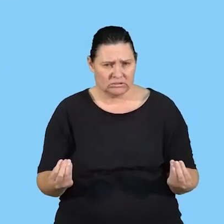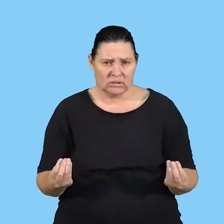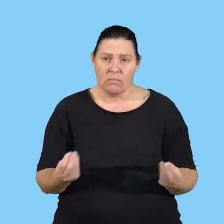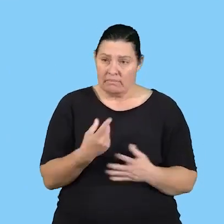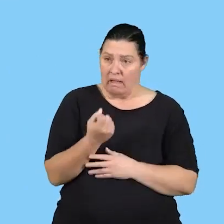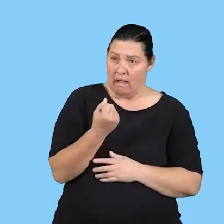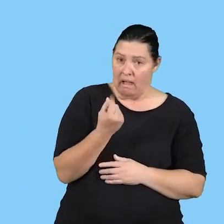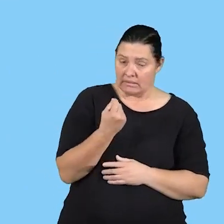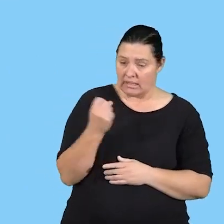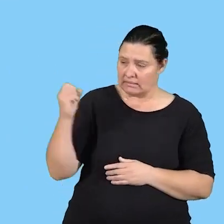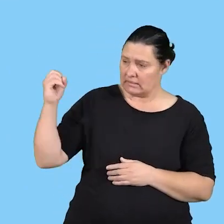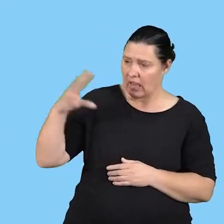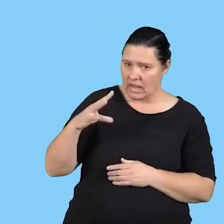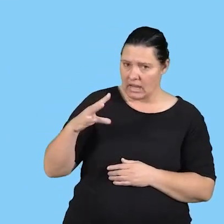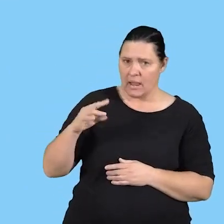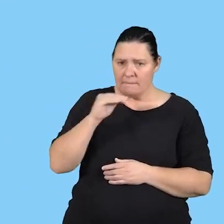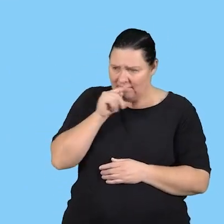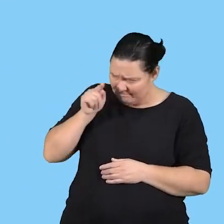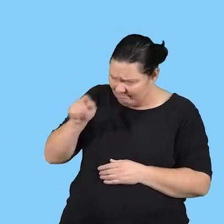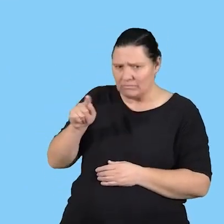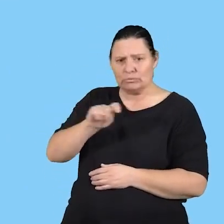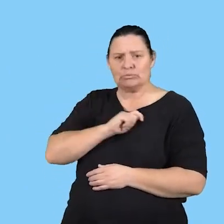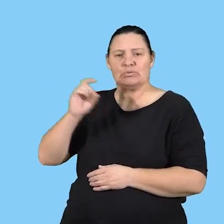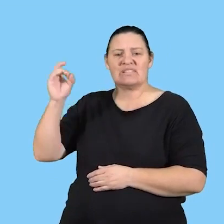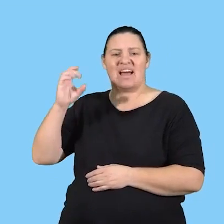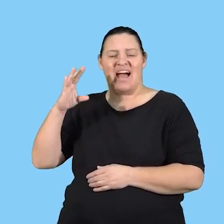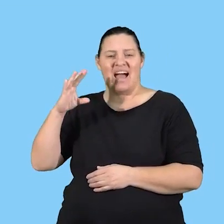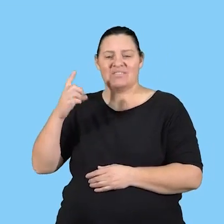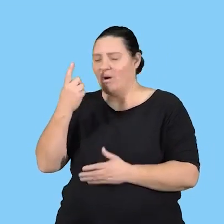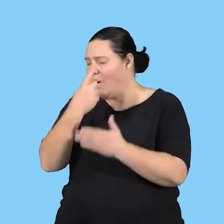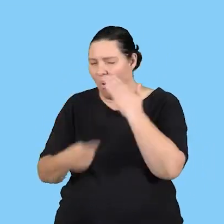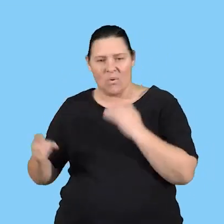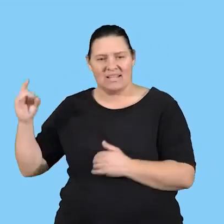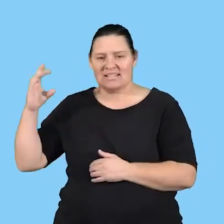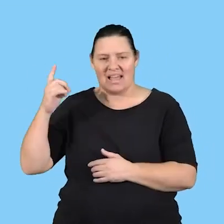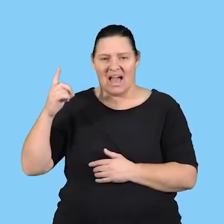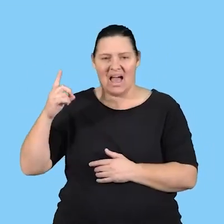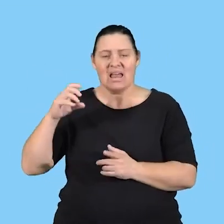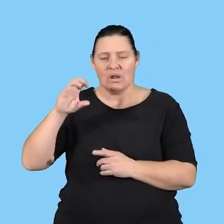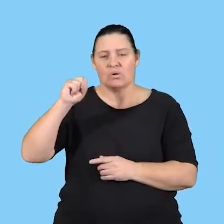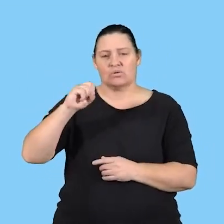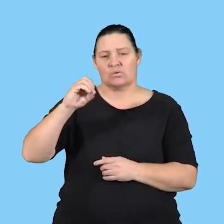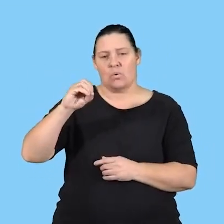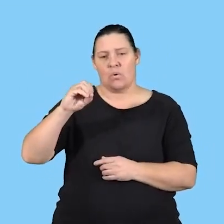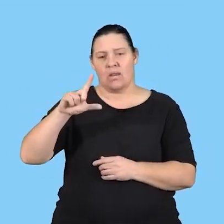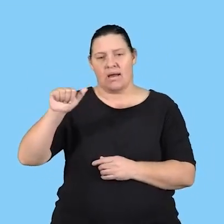only to understand that the sun is a star, and in fact, the only star in the solar system.